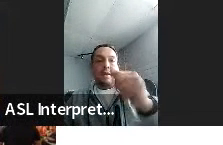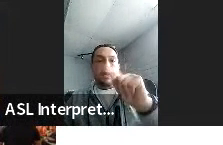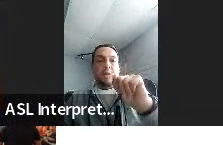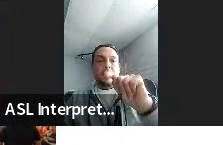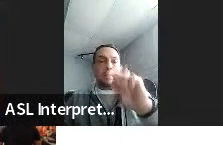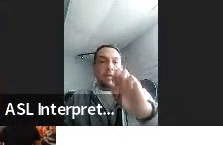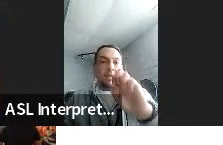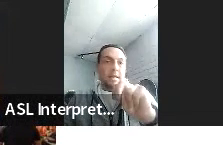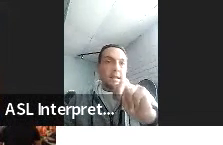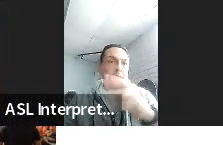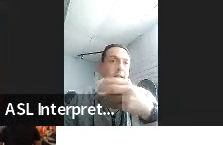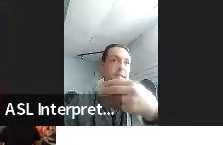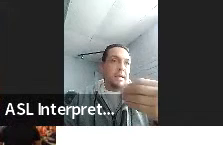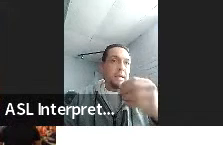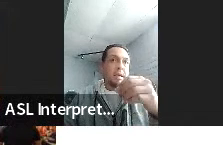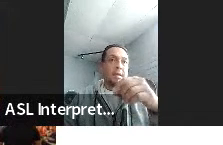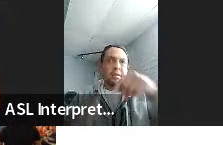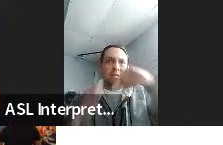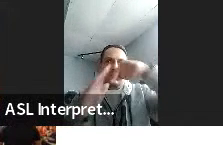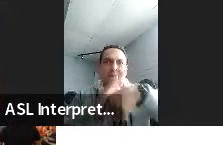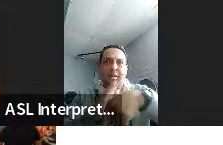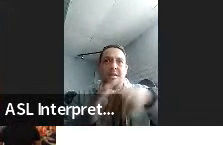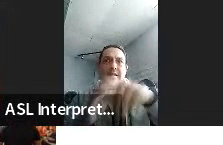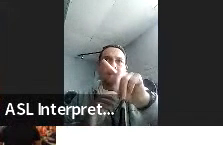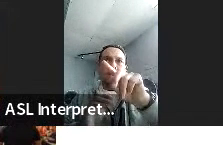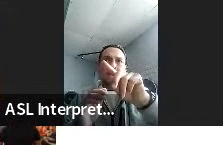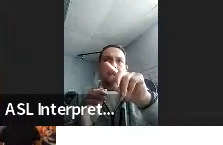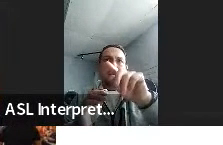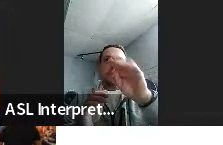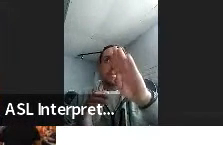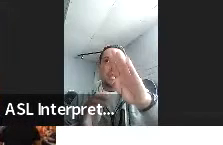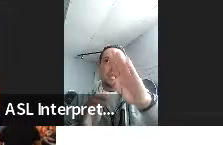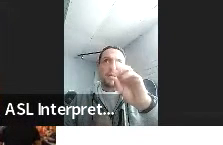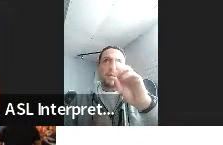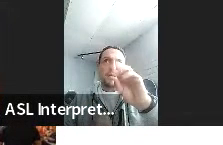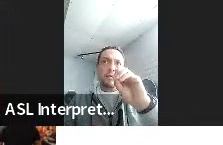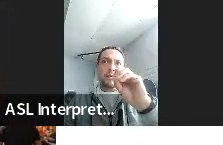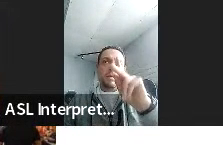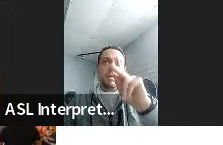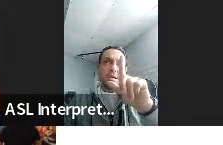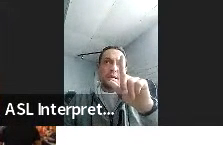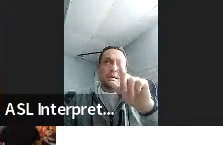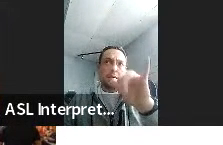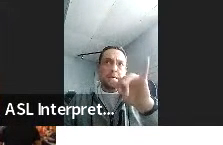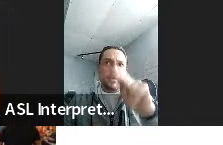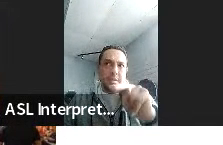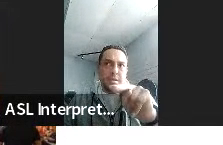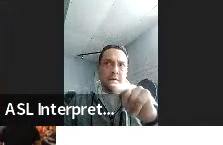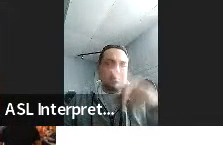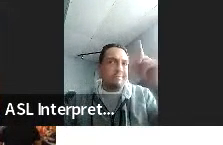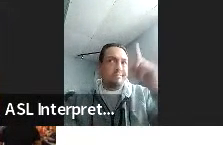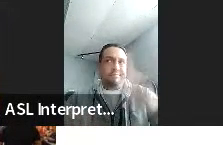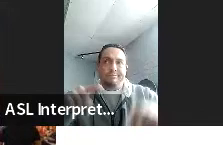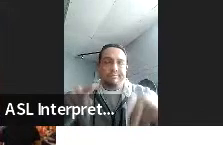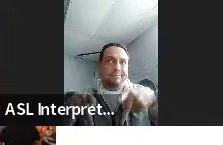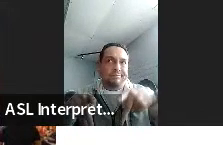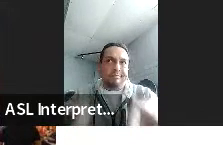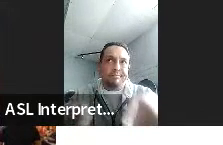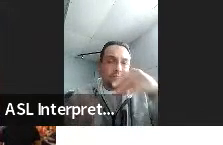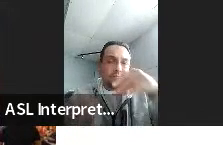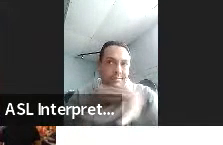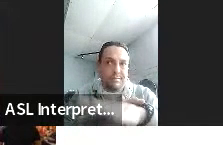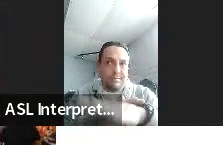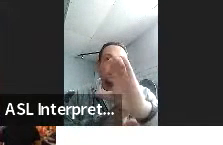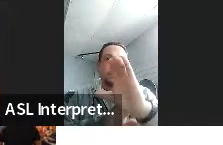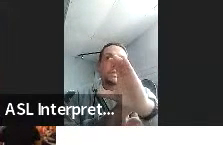Brooklyn, today commercial uses can be above the first or second floor, but you can't allow residences and commercial uses on the